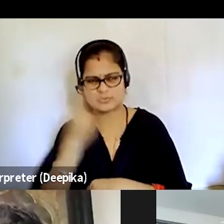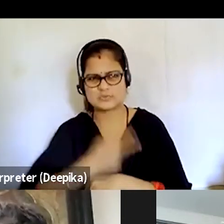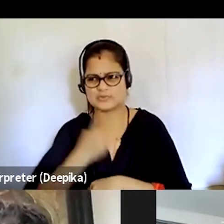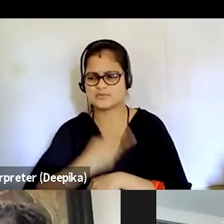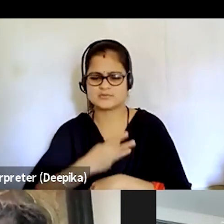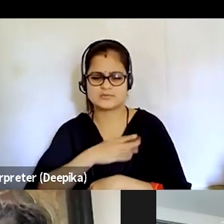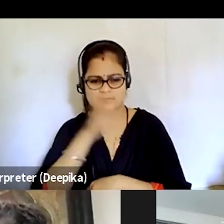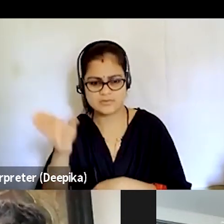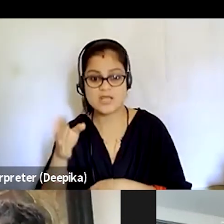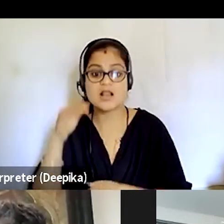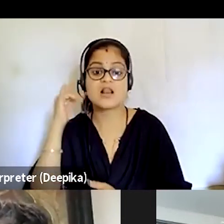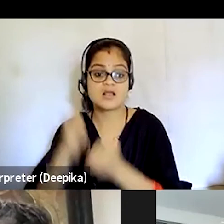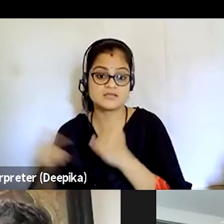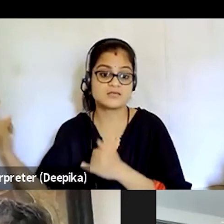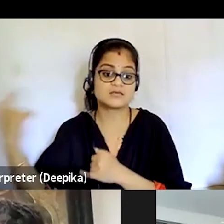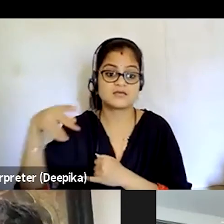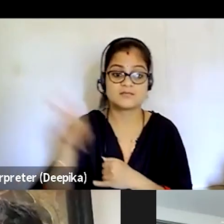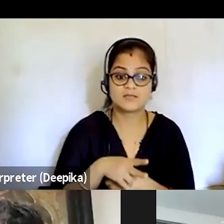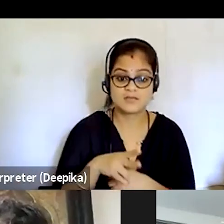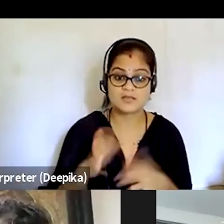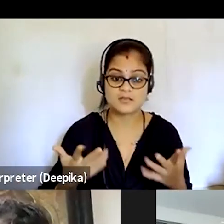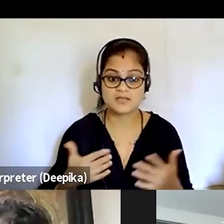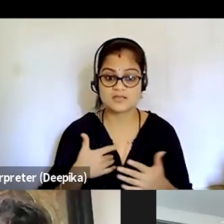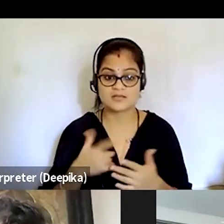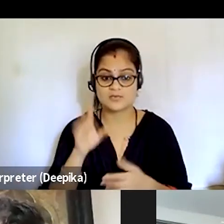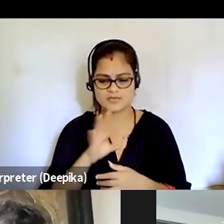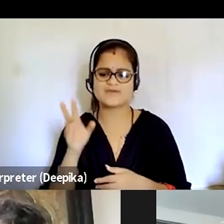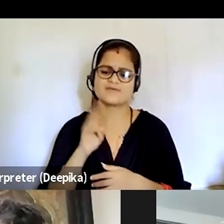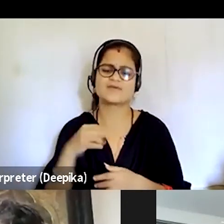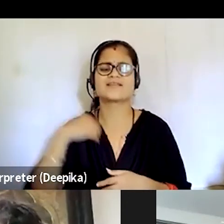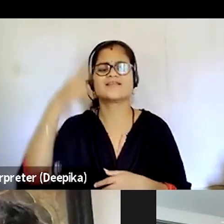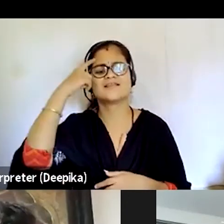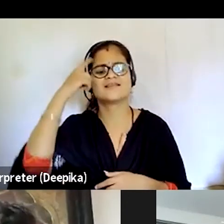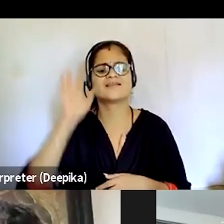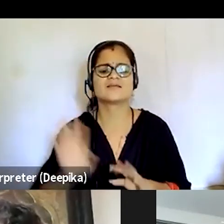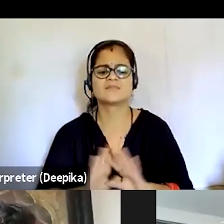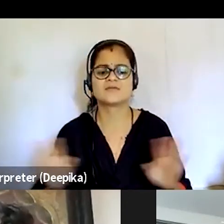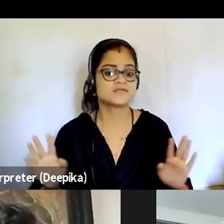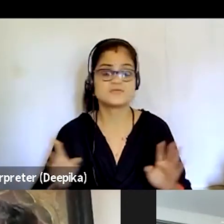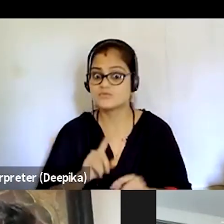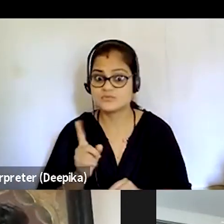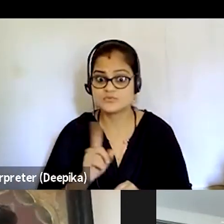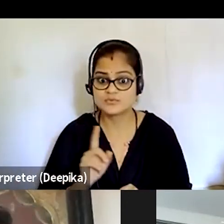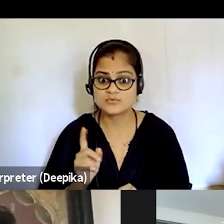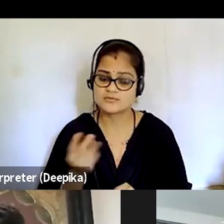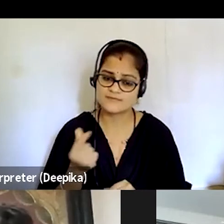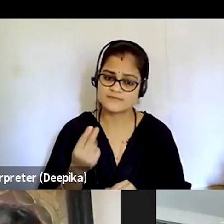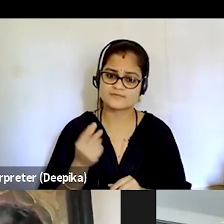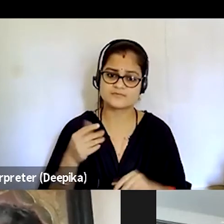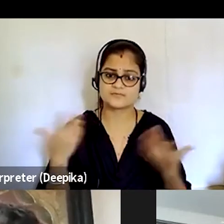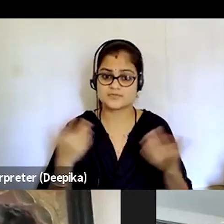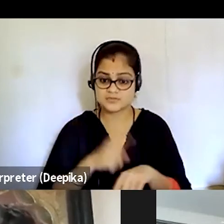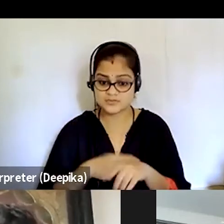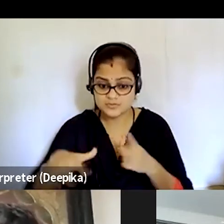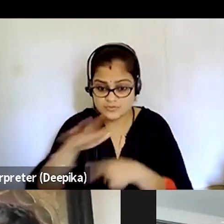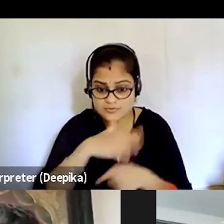last flight back because I didn't think this thing would last more than a week or 2 weeks or whatever. They said, no, get back. We don't know what the